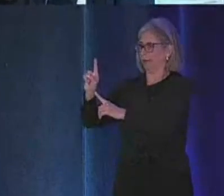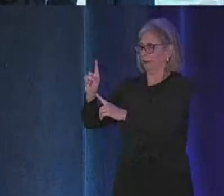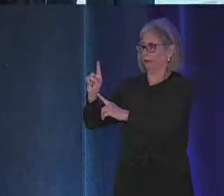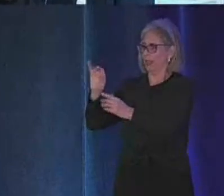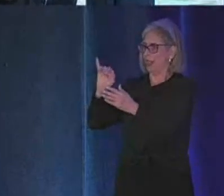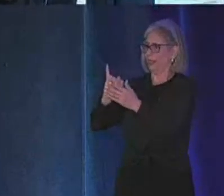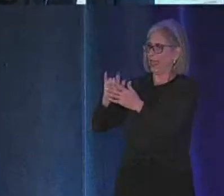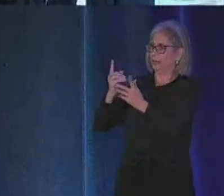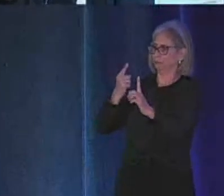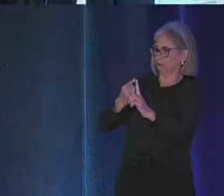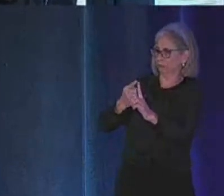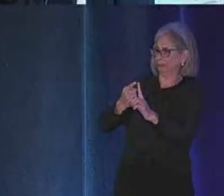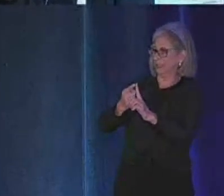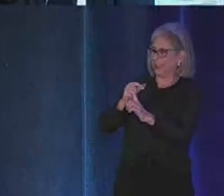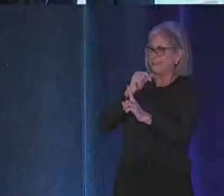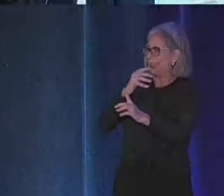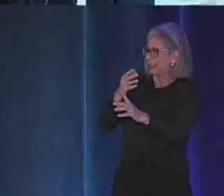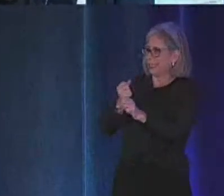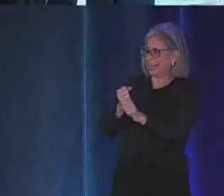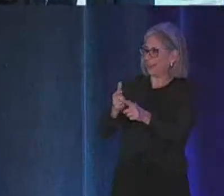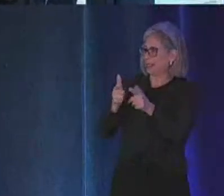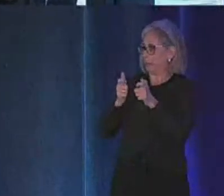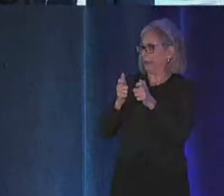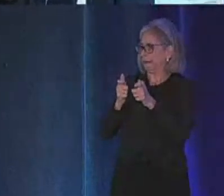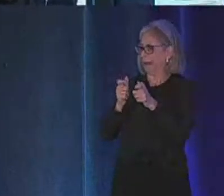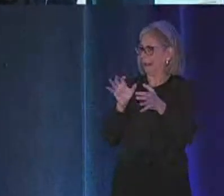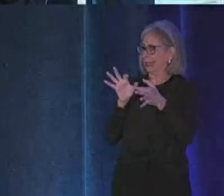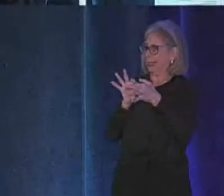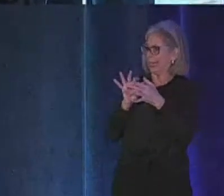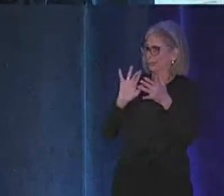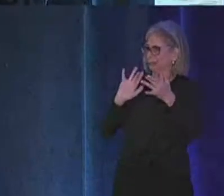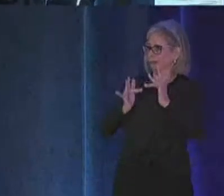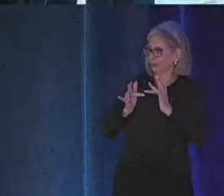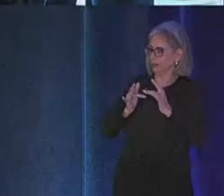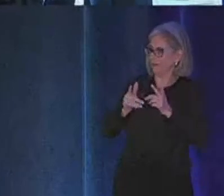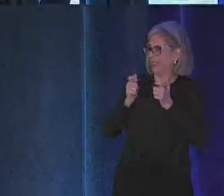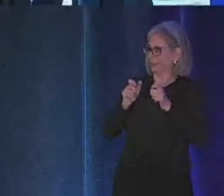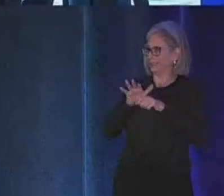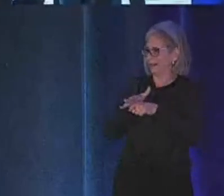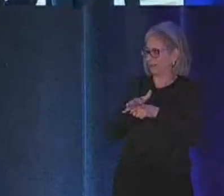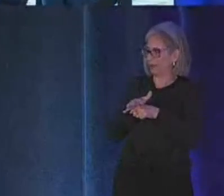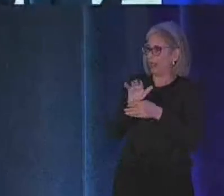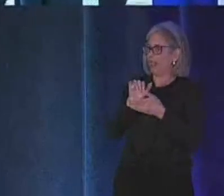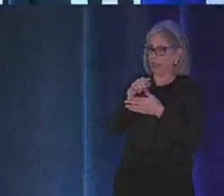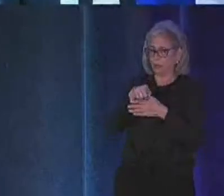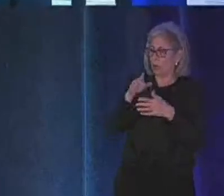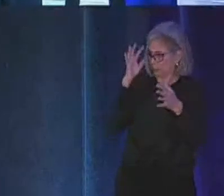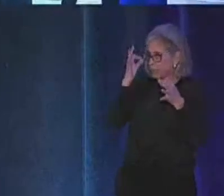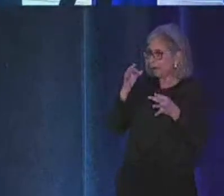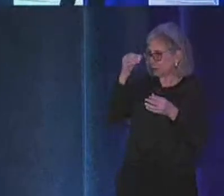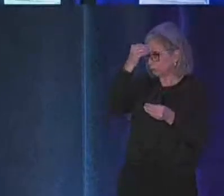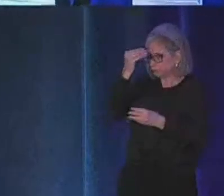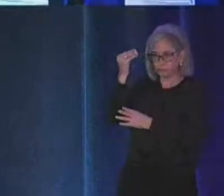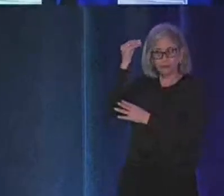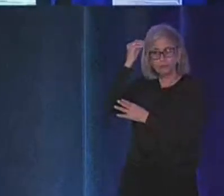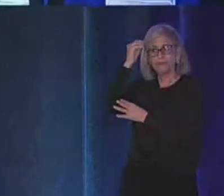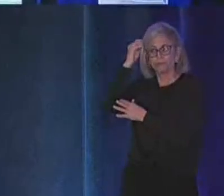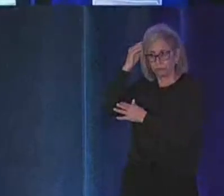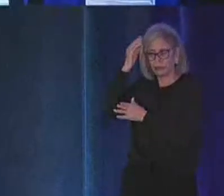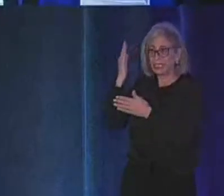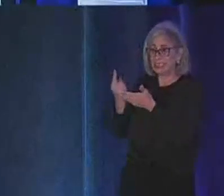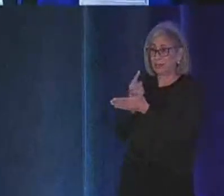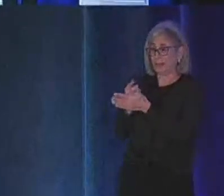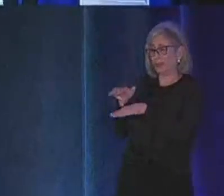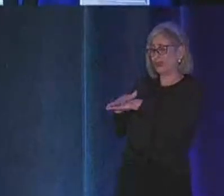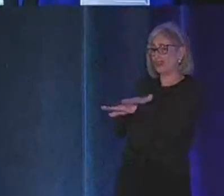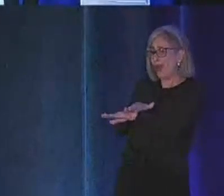you're essentially not getting the speed and the connections that you can. So this is something that you definitely want to keep in mind. Sometimes you might have a slow site.